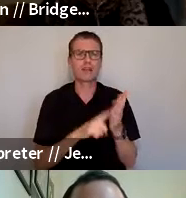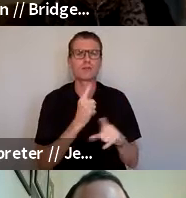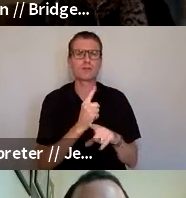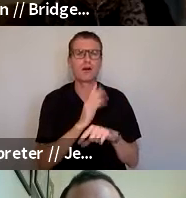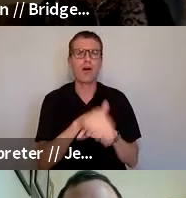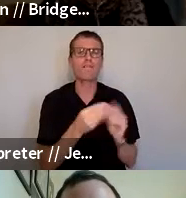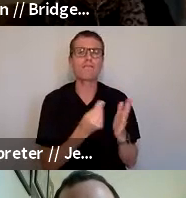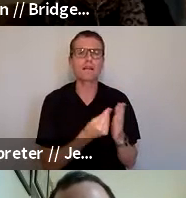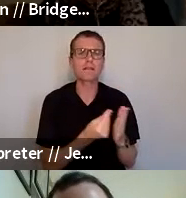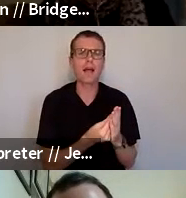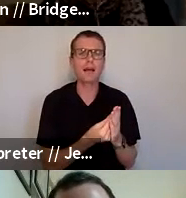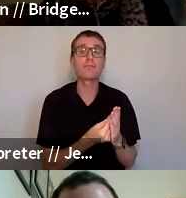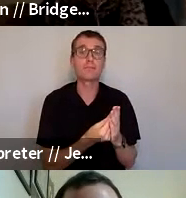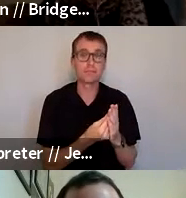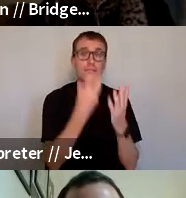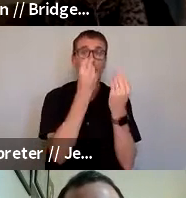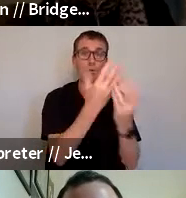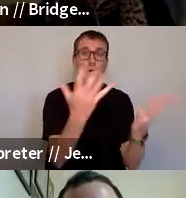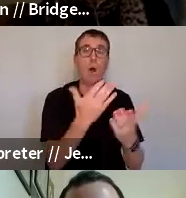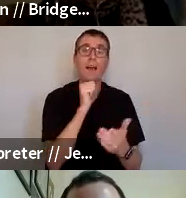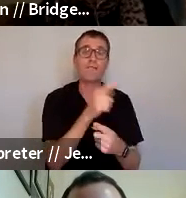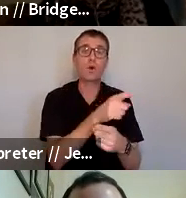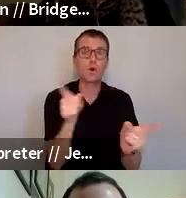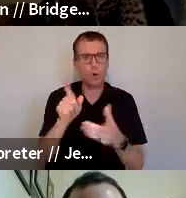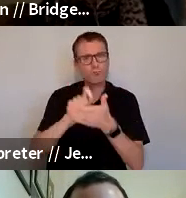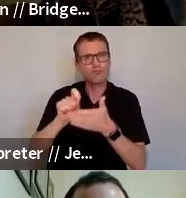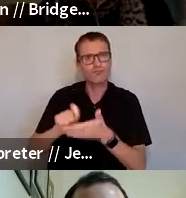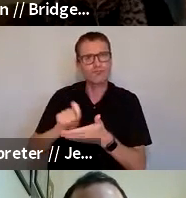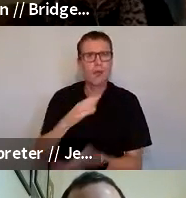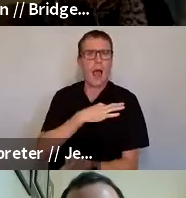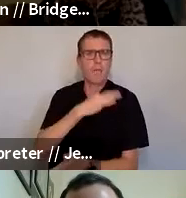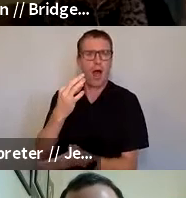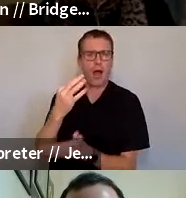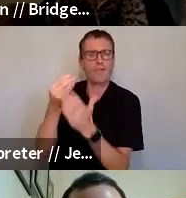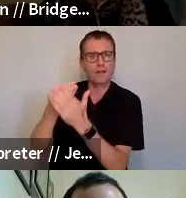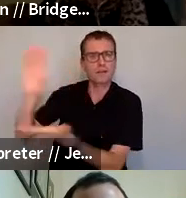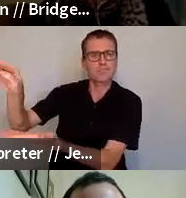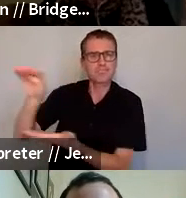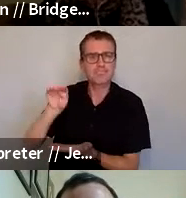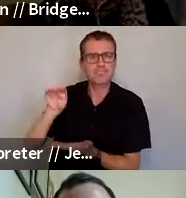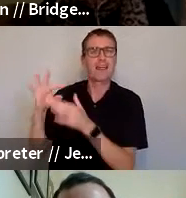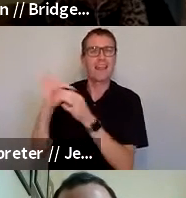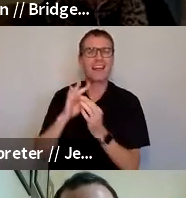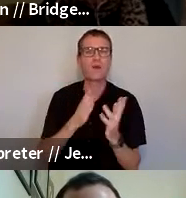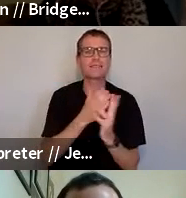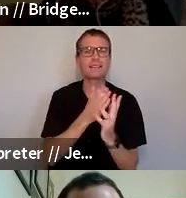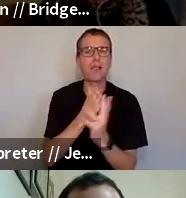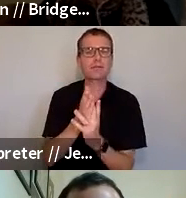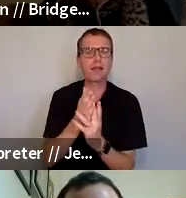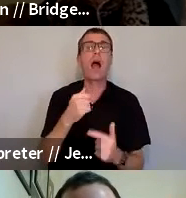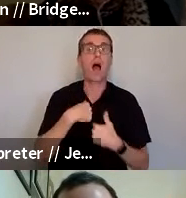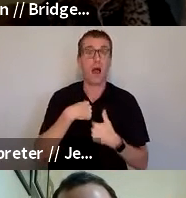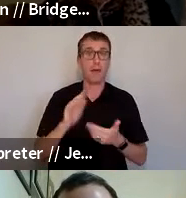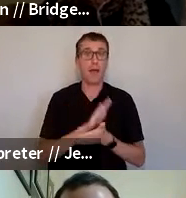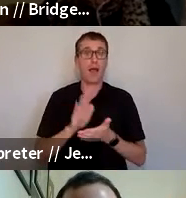you're writing funding applications around accessibility, part of what I can support you with is letters of